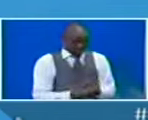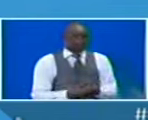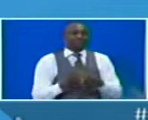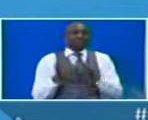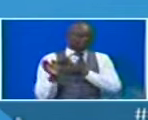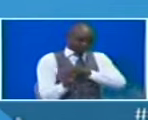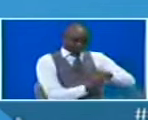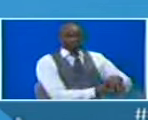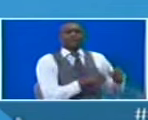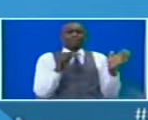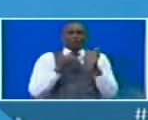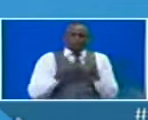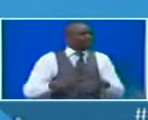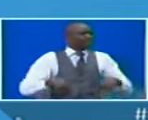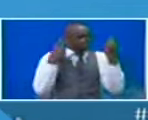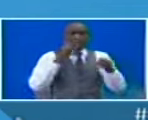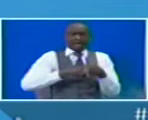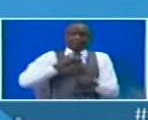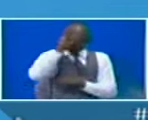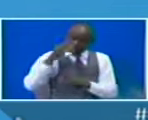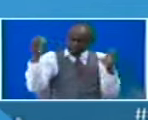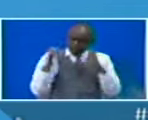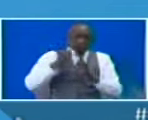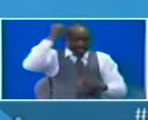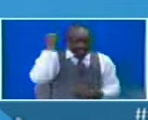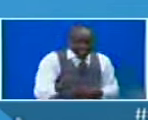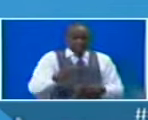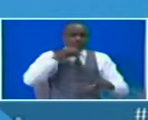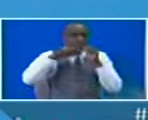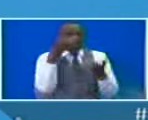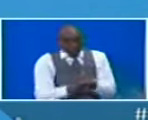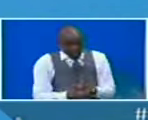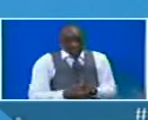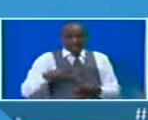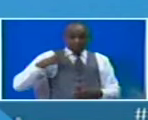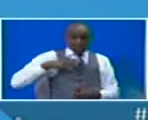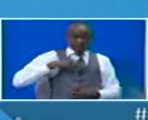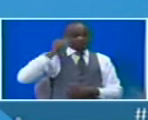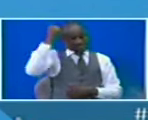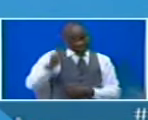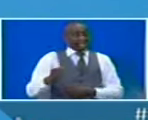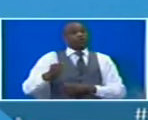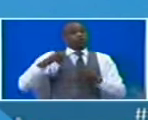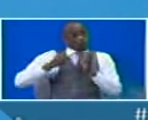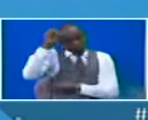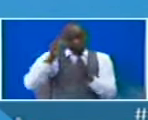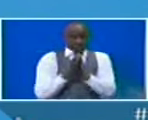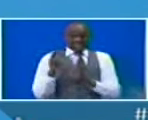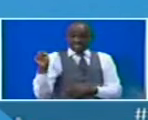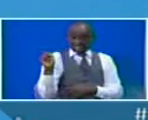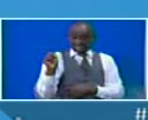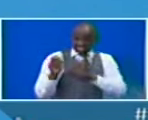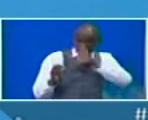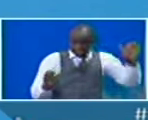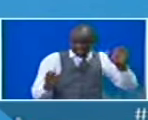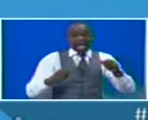now KES erupted during the kaj Jubilee County election board after aspirants from kaj north and kaj east failed to